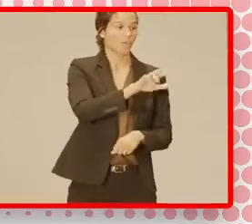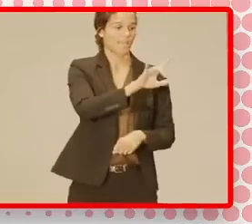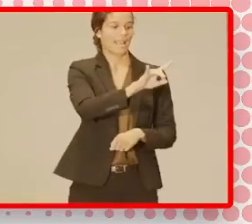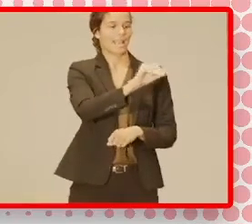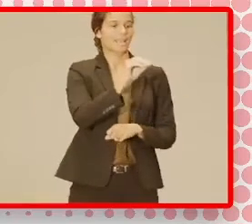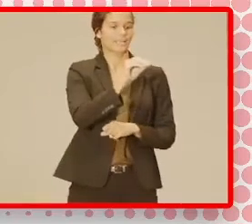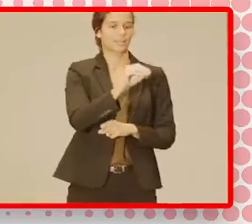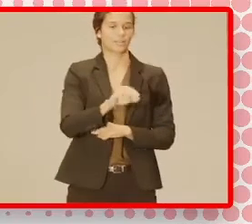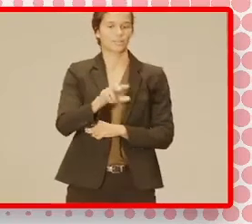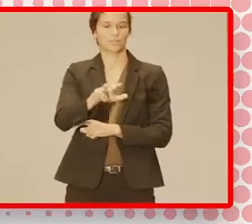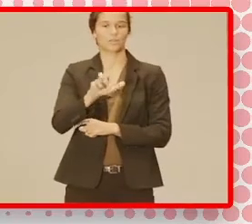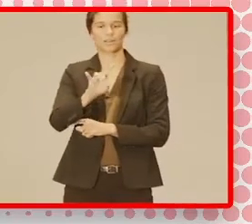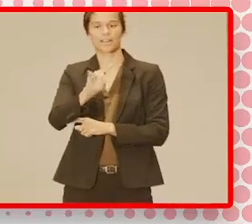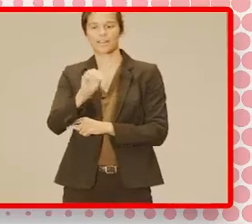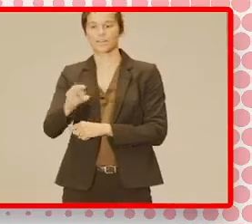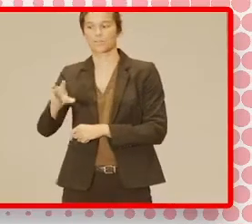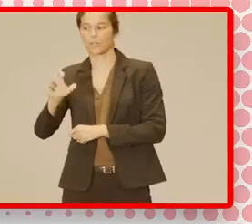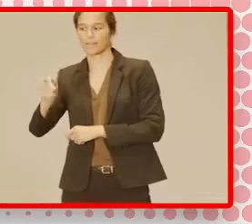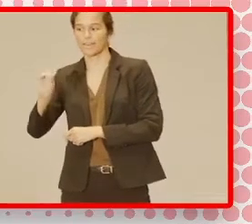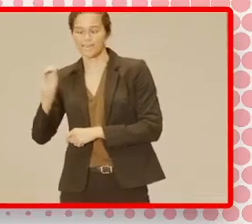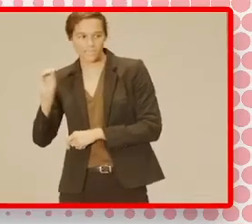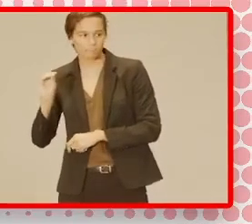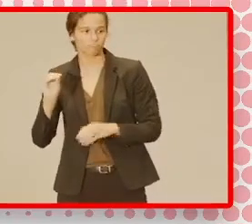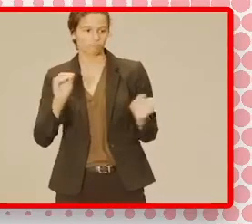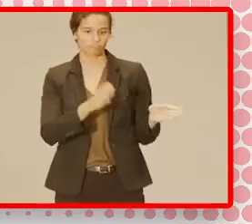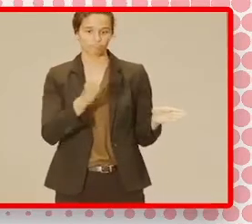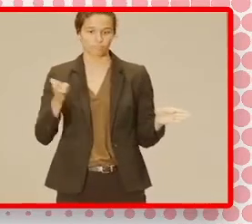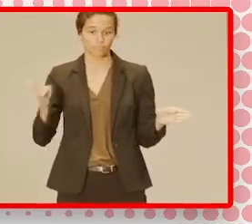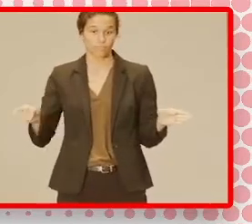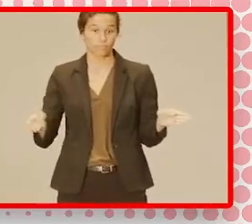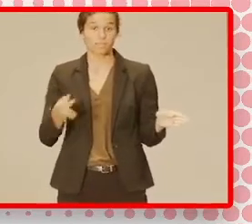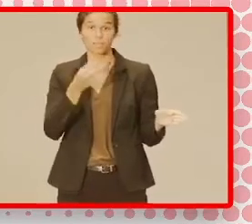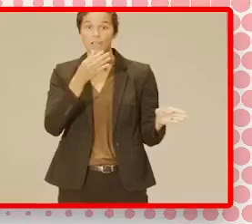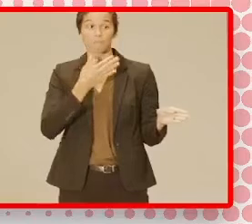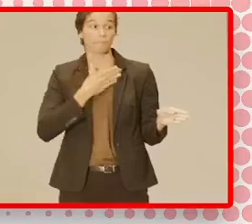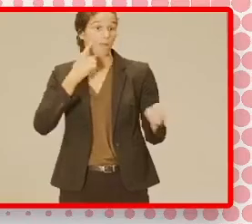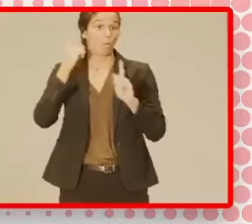But I'm in Hawaii, I'll be up to 500.